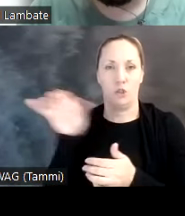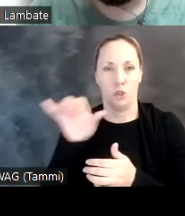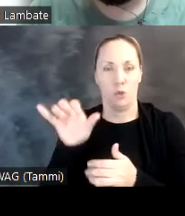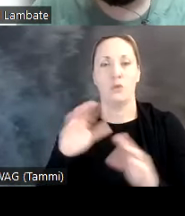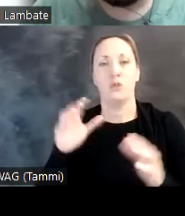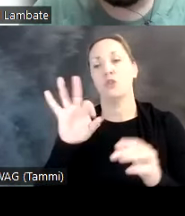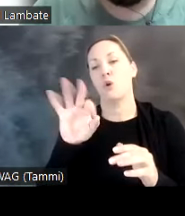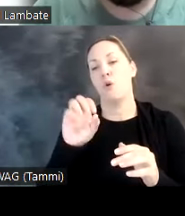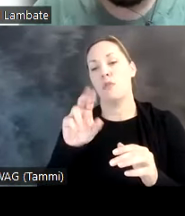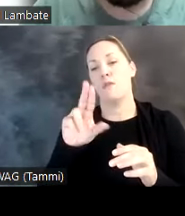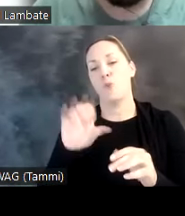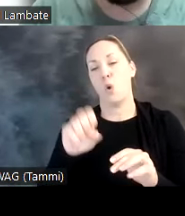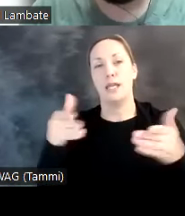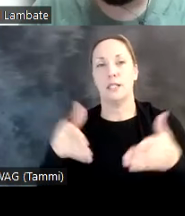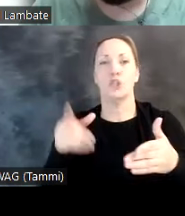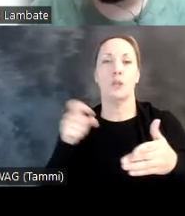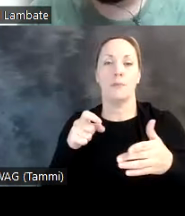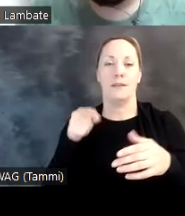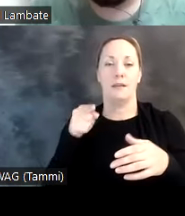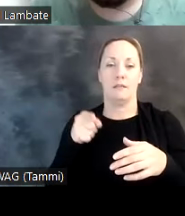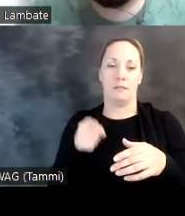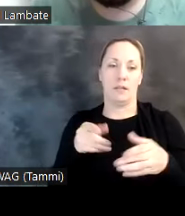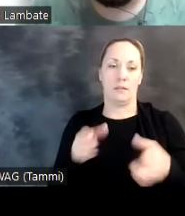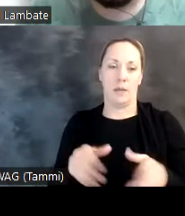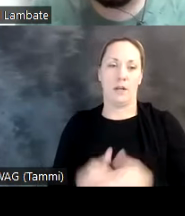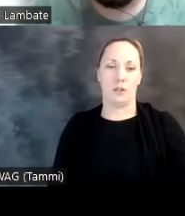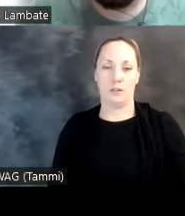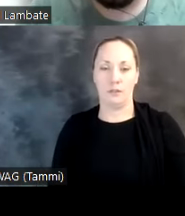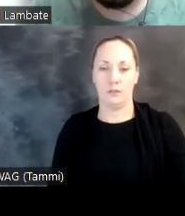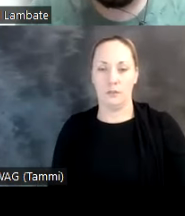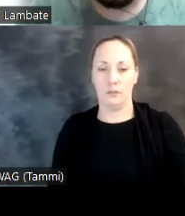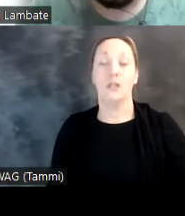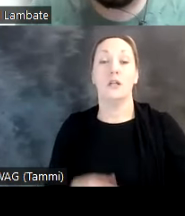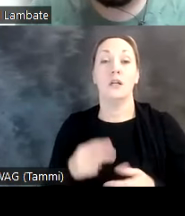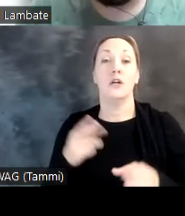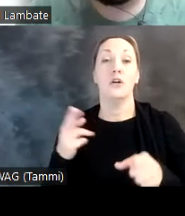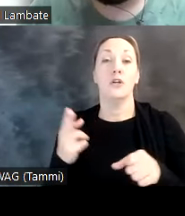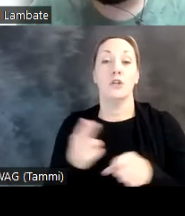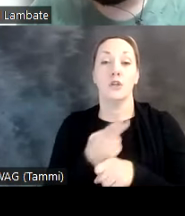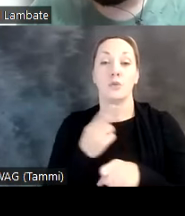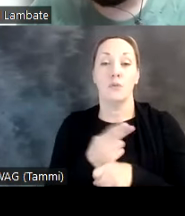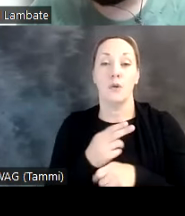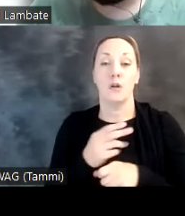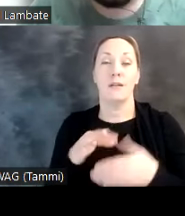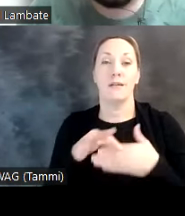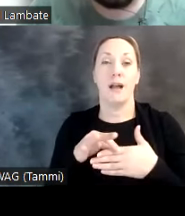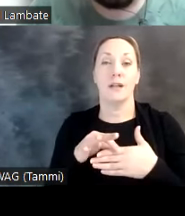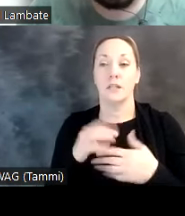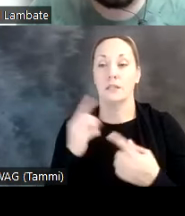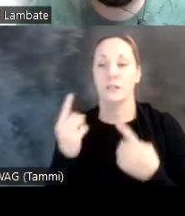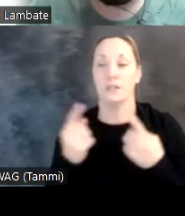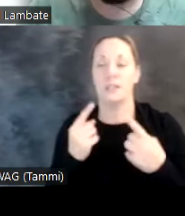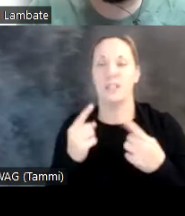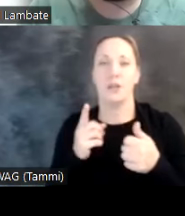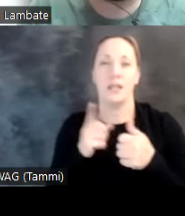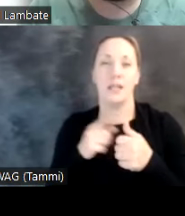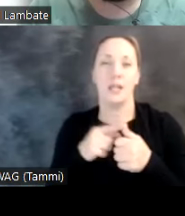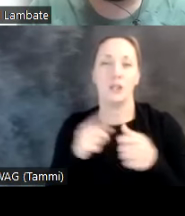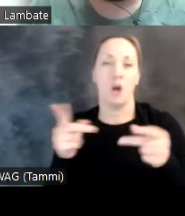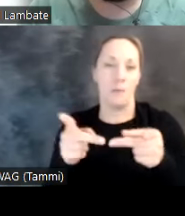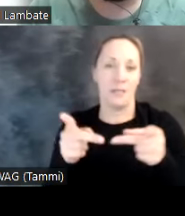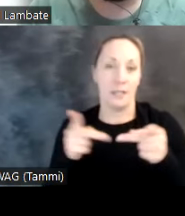in this manner. User movable content. consider only the initial position. So in